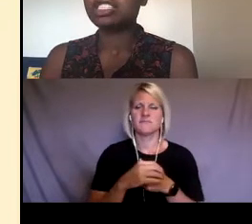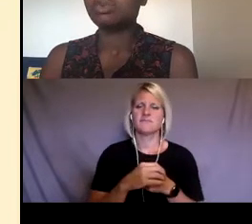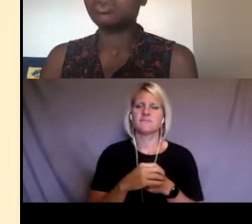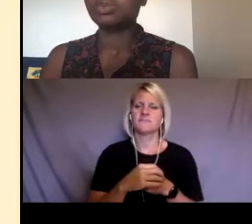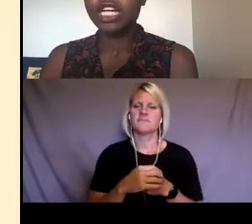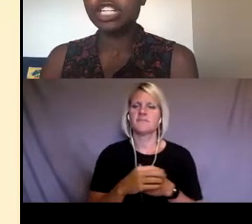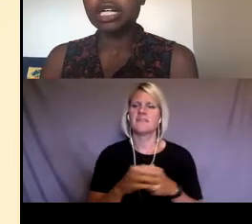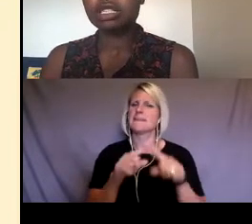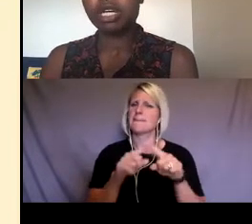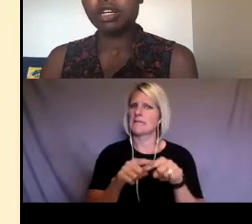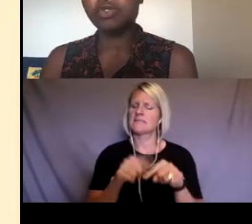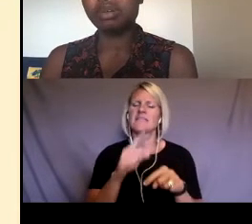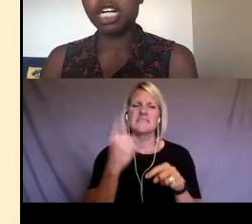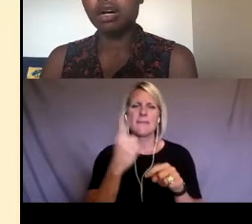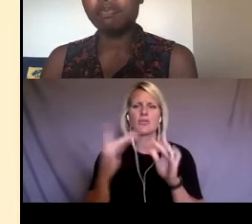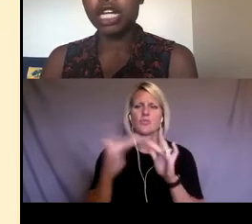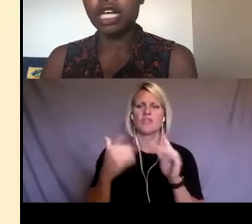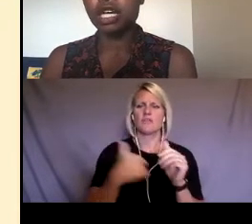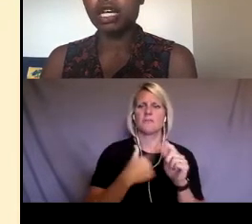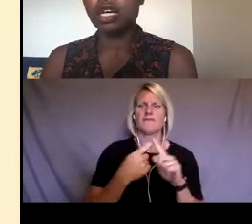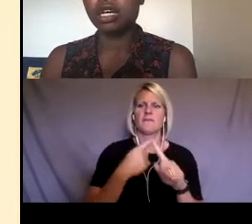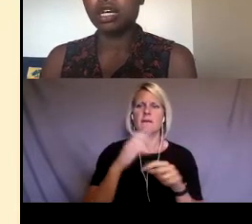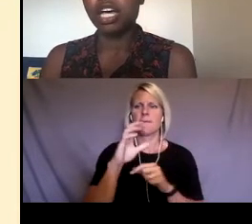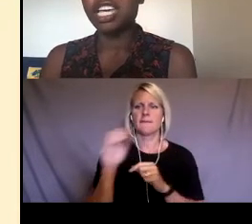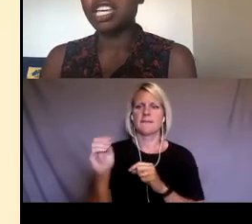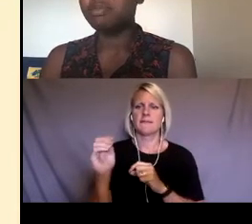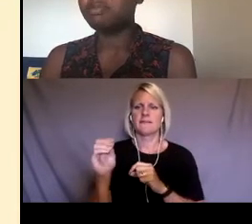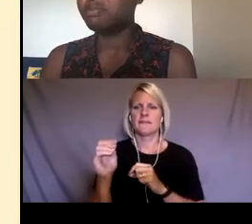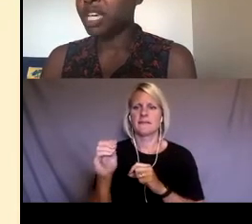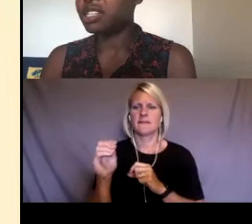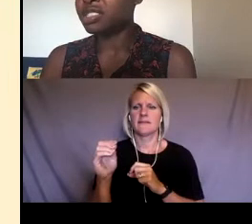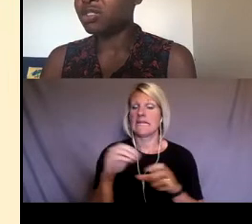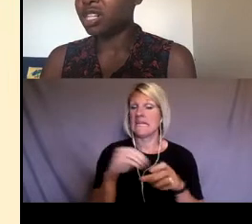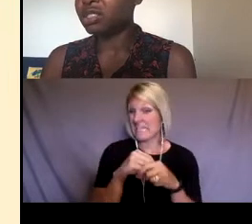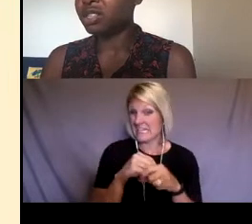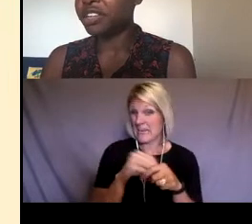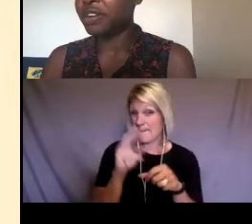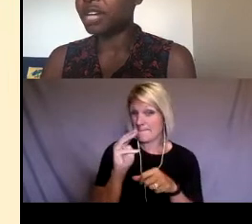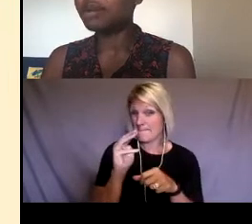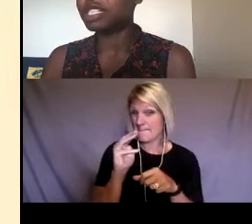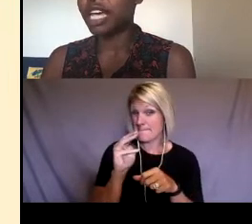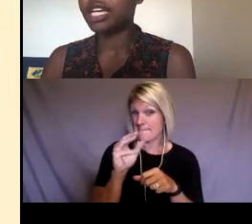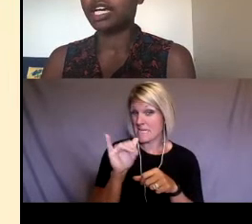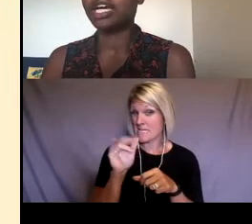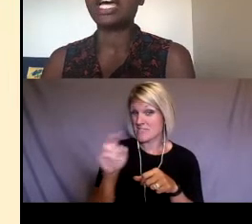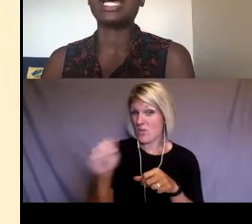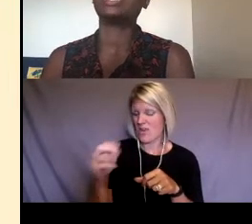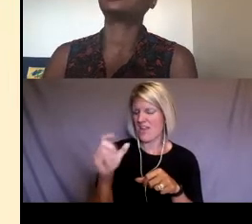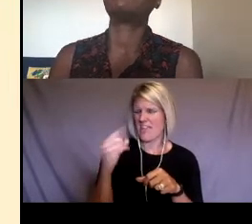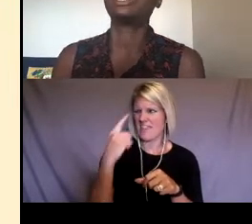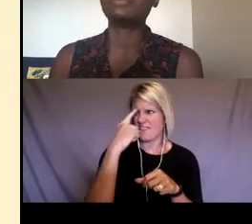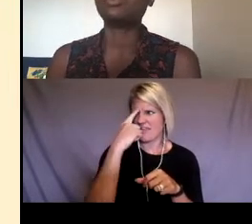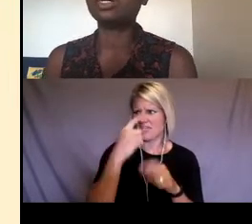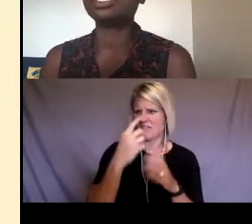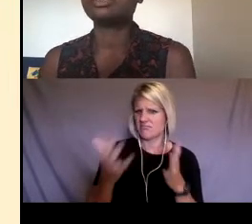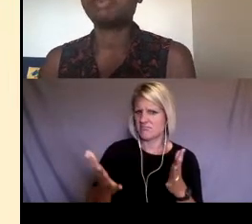had someone reach out to me from a company in Minnesota, if I'm not mistaken,